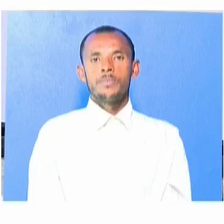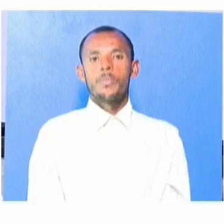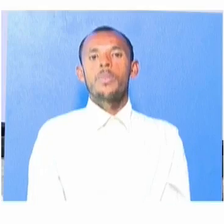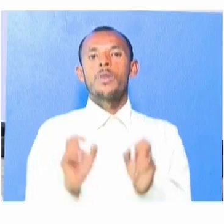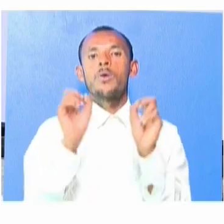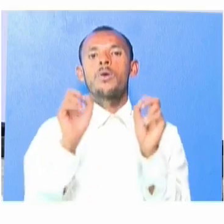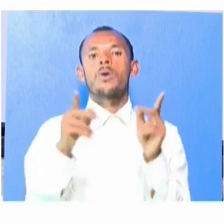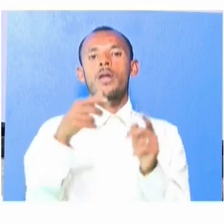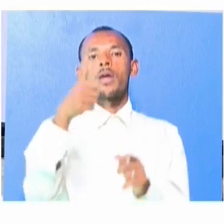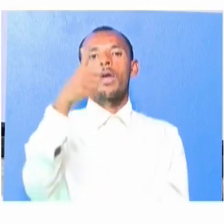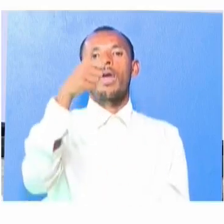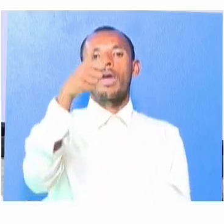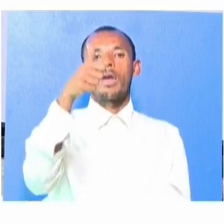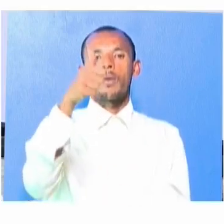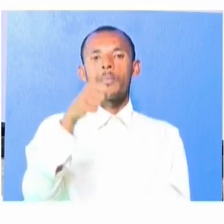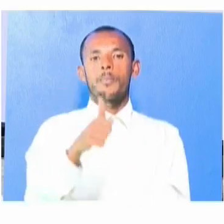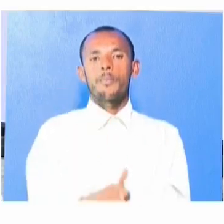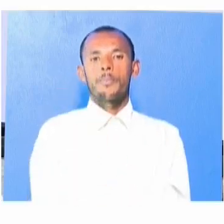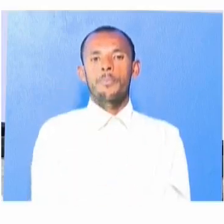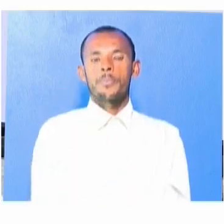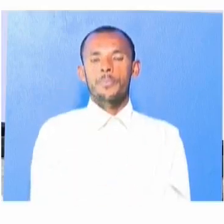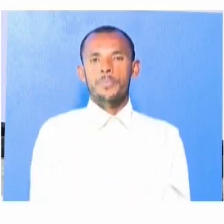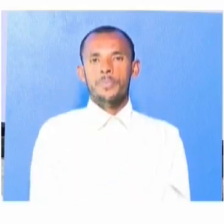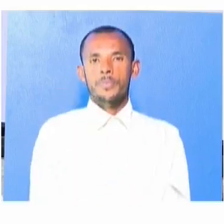Okay, A,